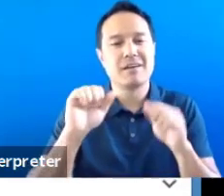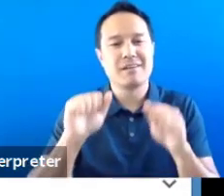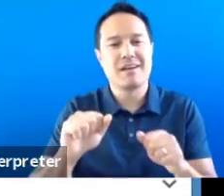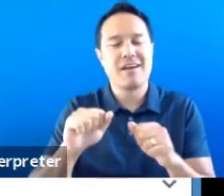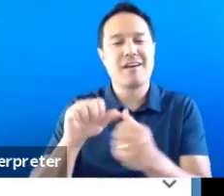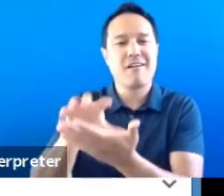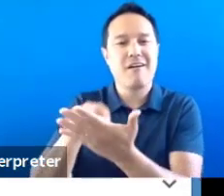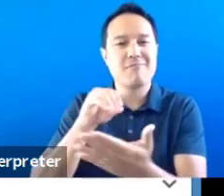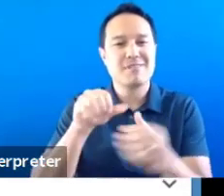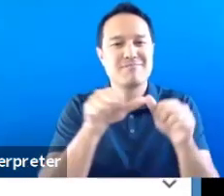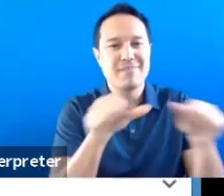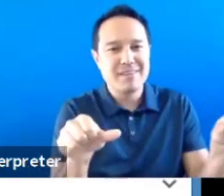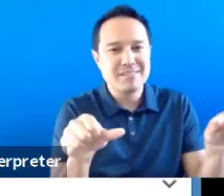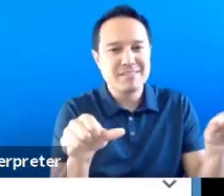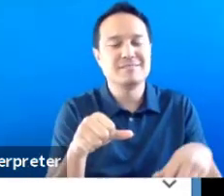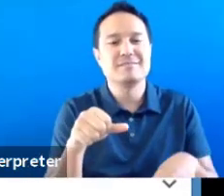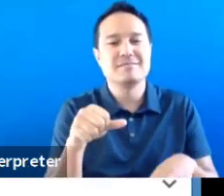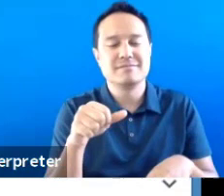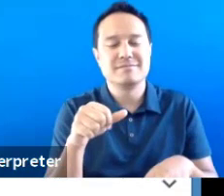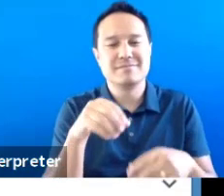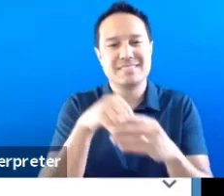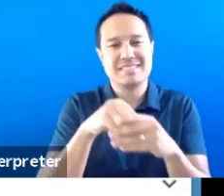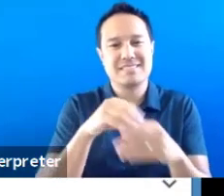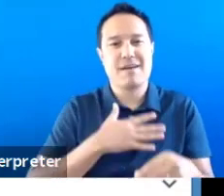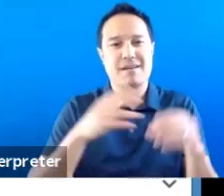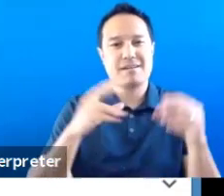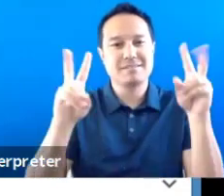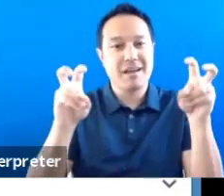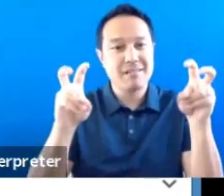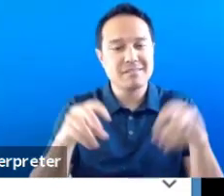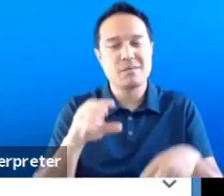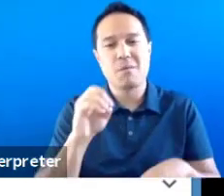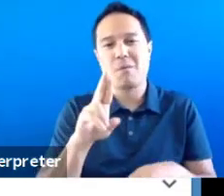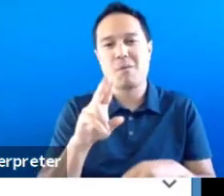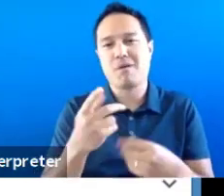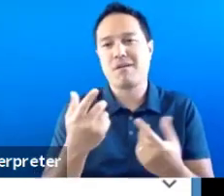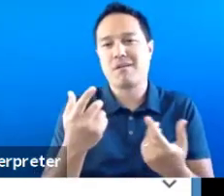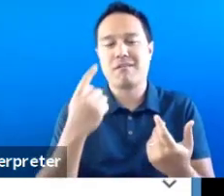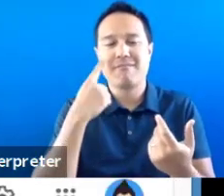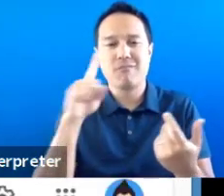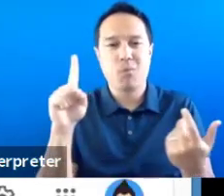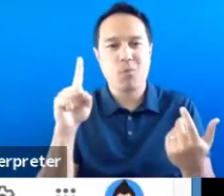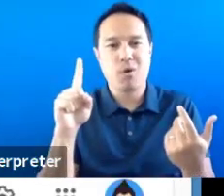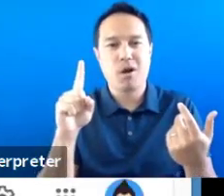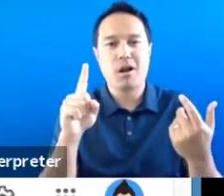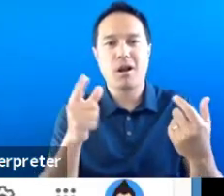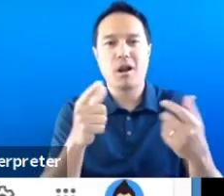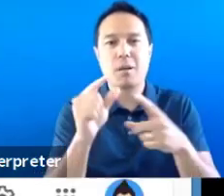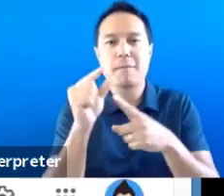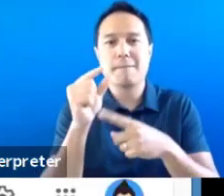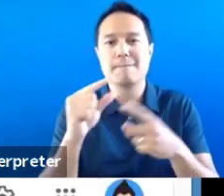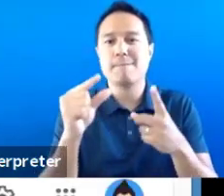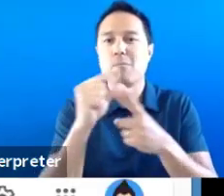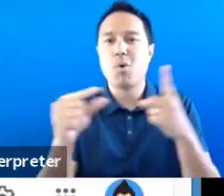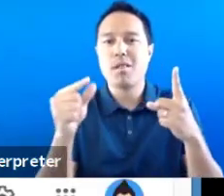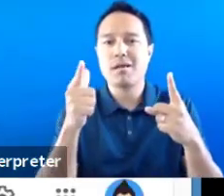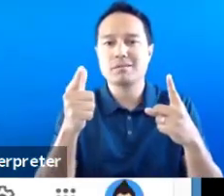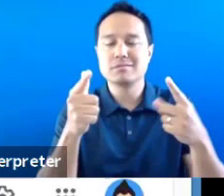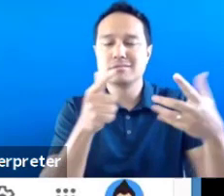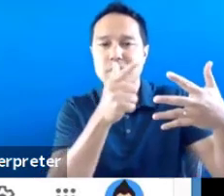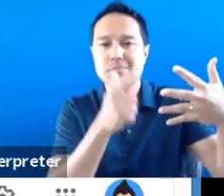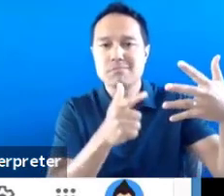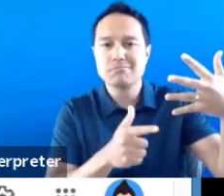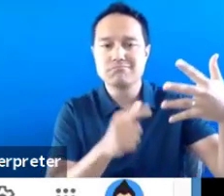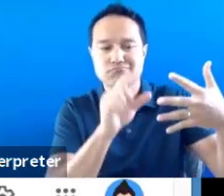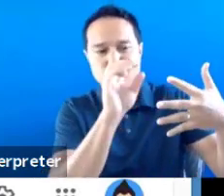emojis inside of my titles or to use it as bullet points. For example, on my assignment here, notice that I